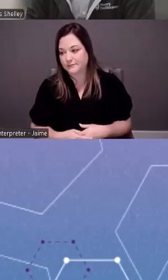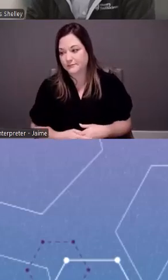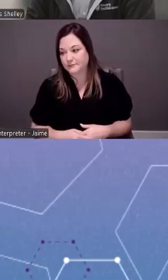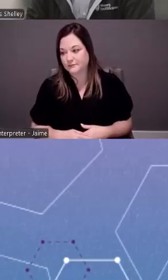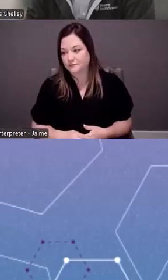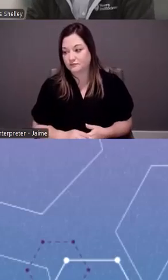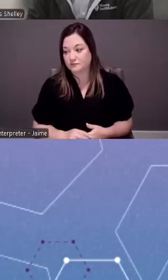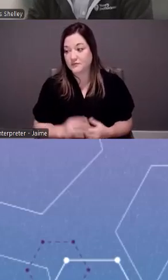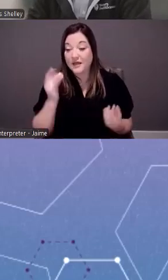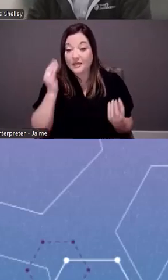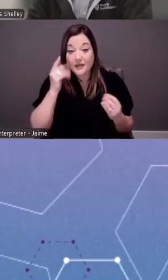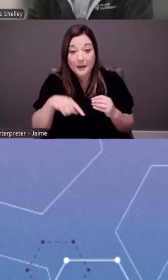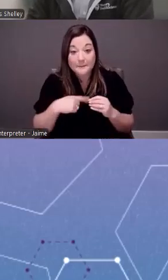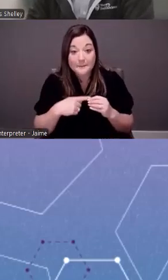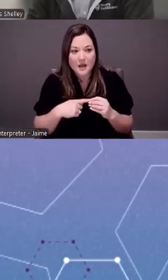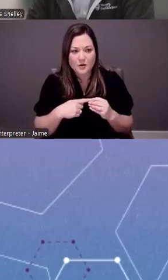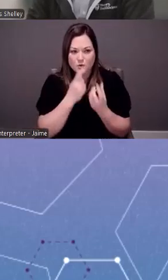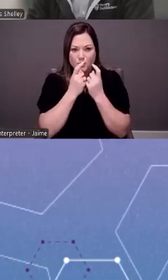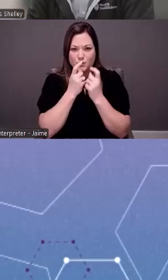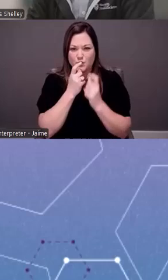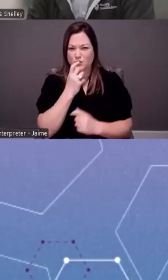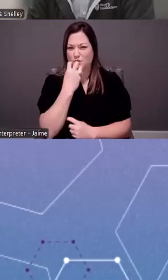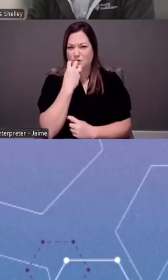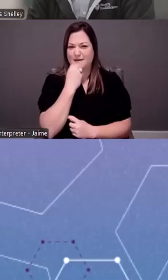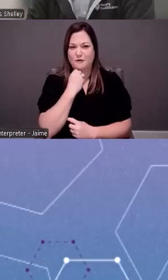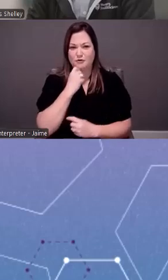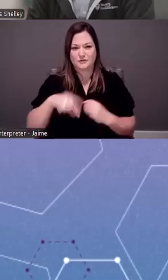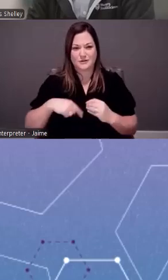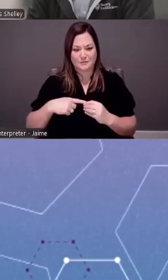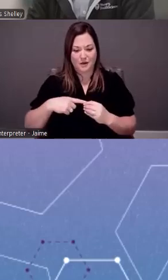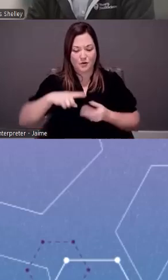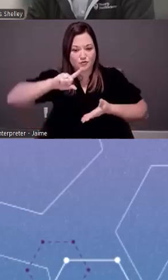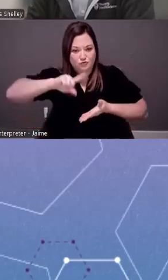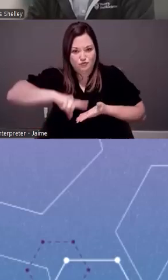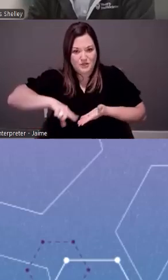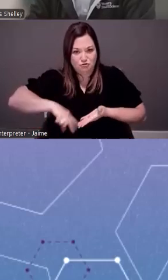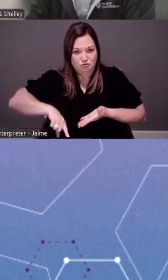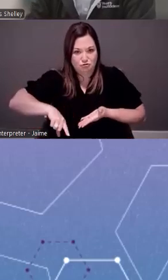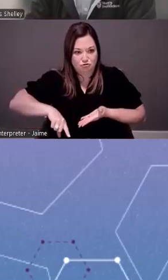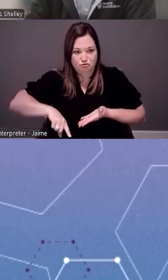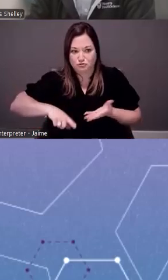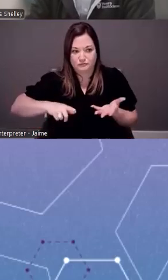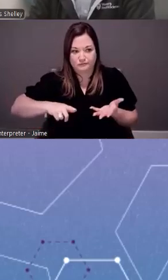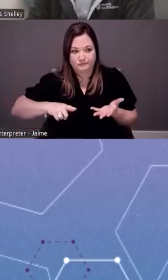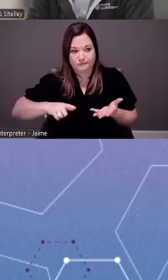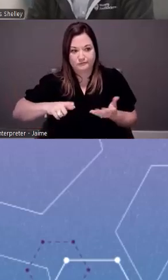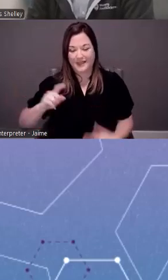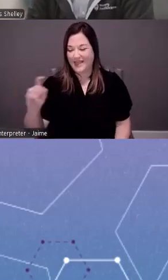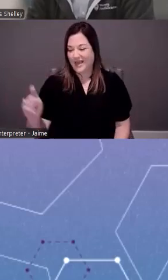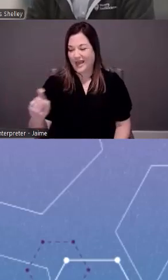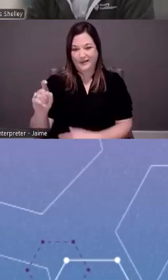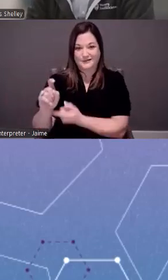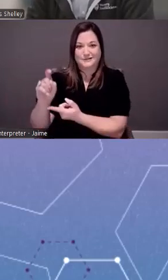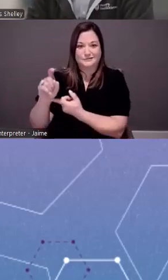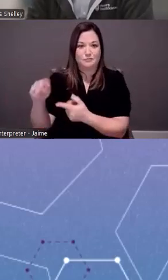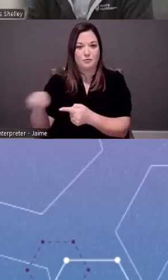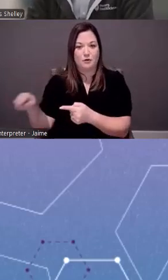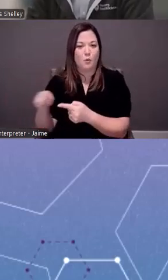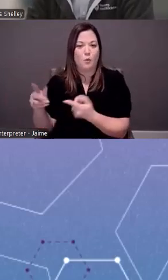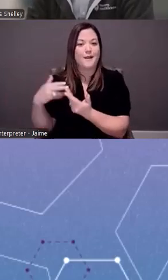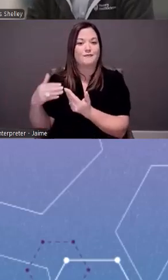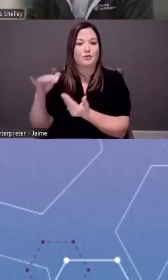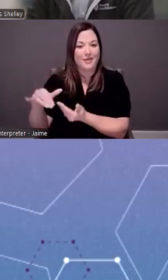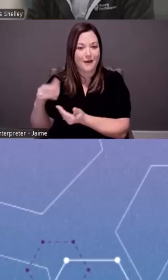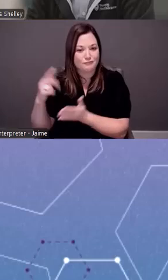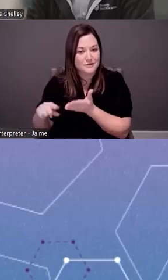So when you think about who cares about research, who cares about research X, X representing the research, it's very often